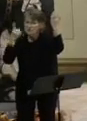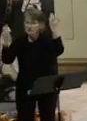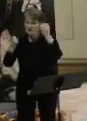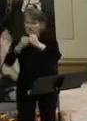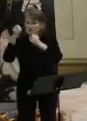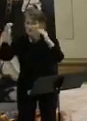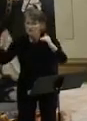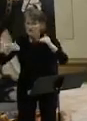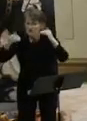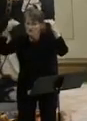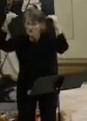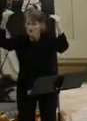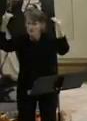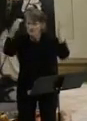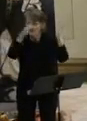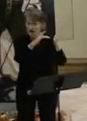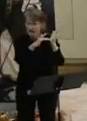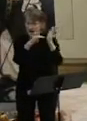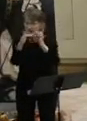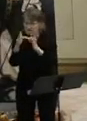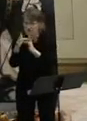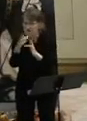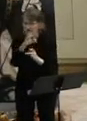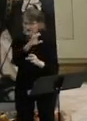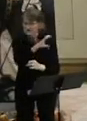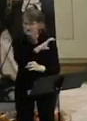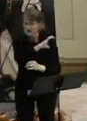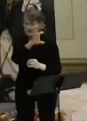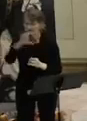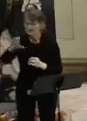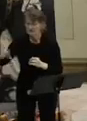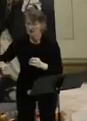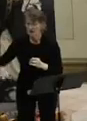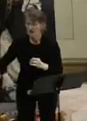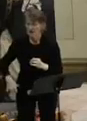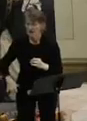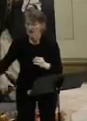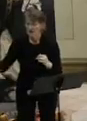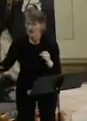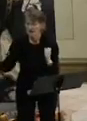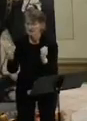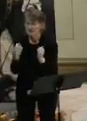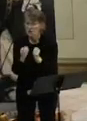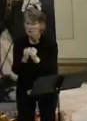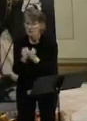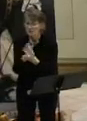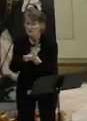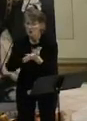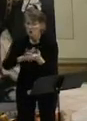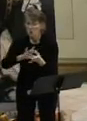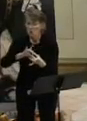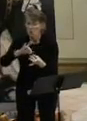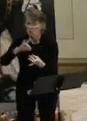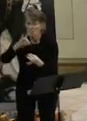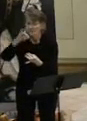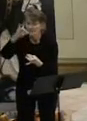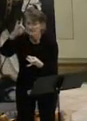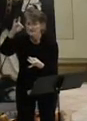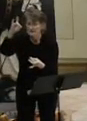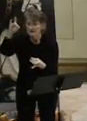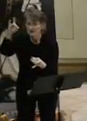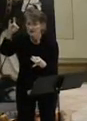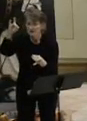Lord. You alone are the Most High, Jesus Christ, with the